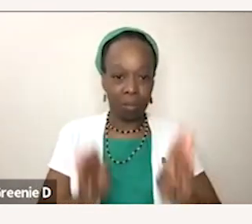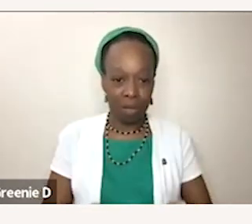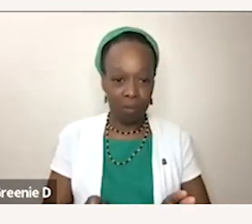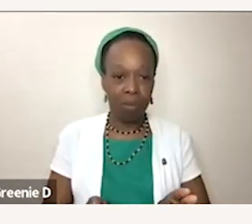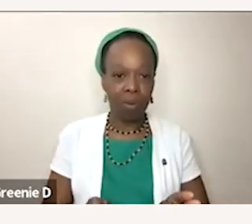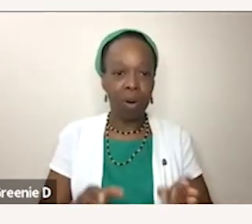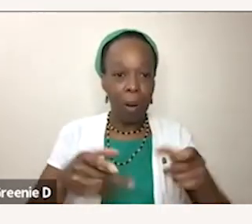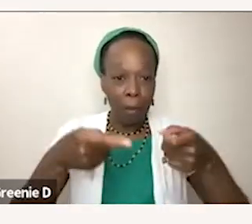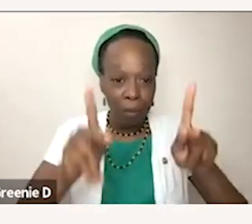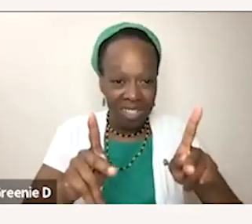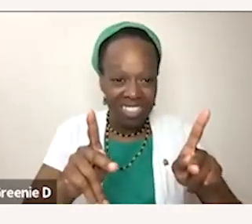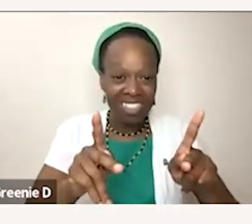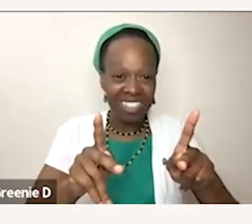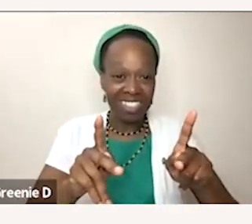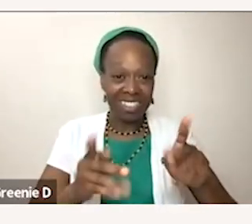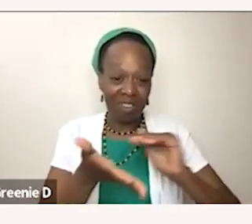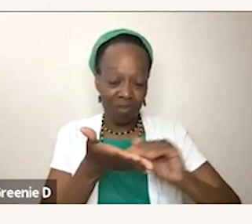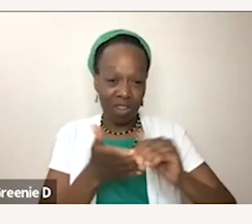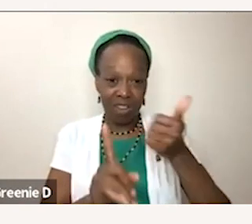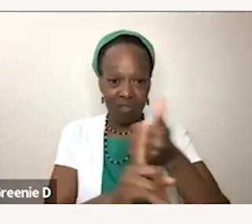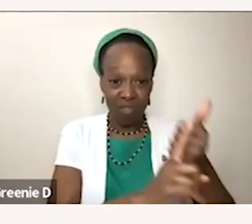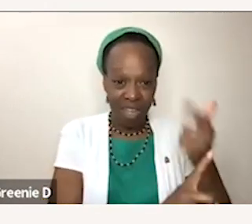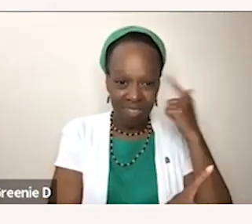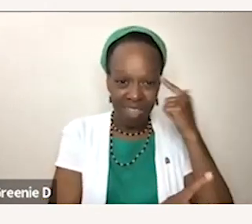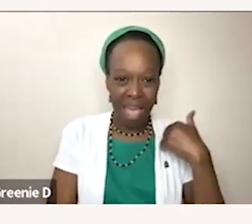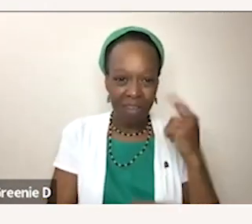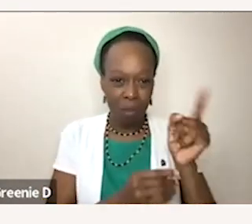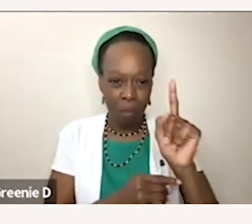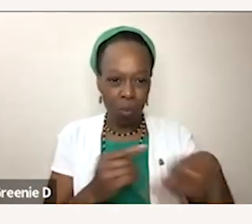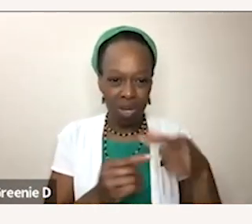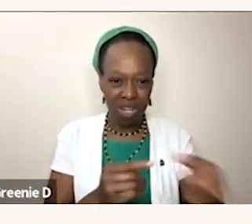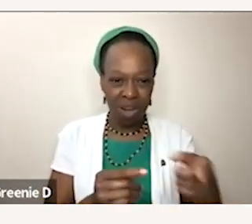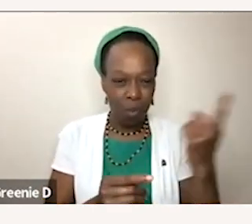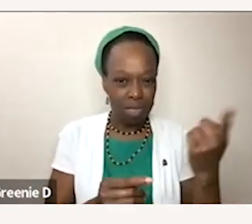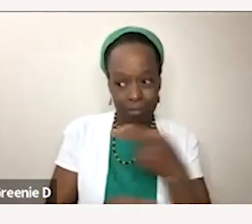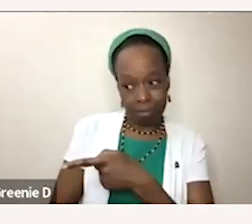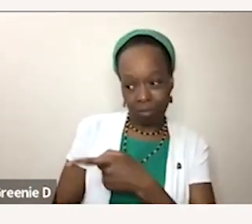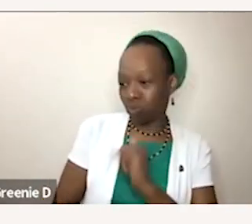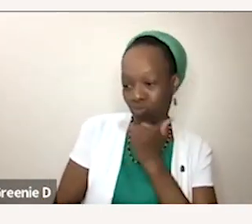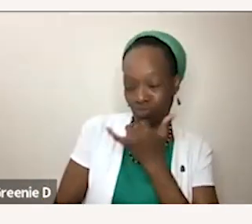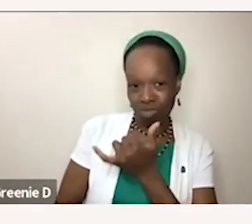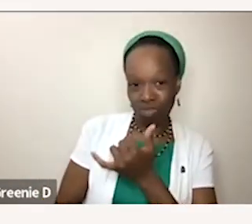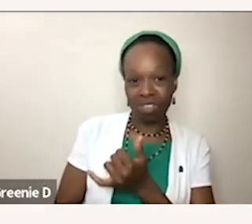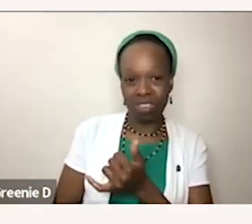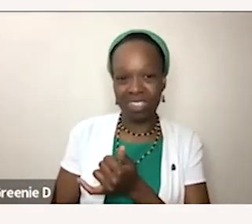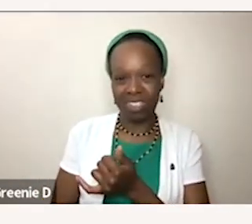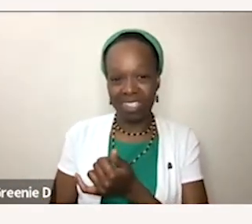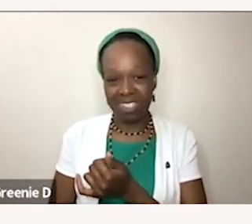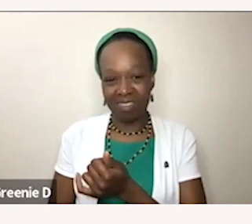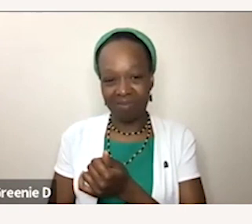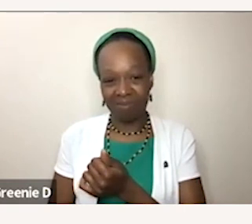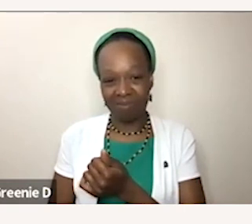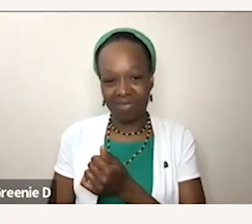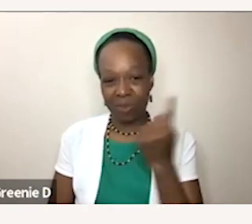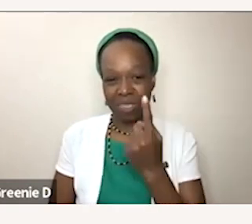permission to forgive themselves, because I think there's a moment where when you're getting called in or when you're getting called out, as you said, when someone